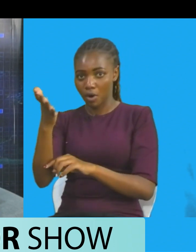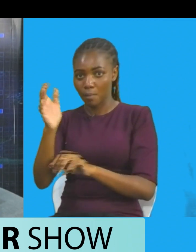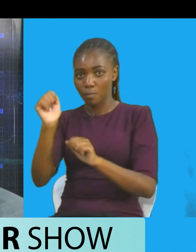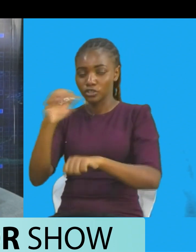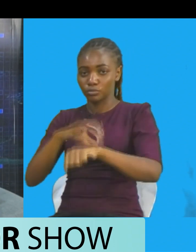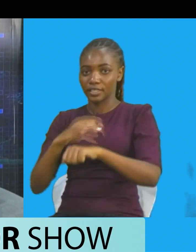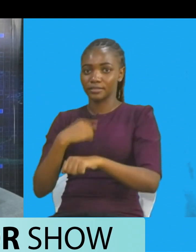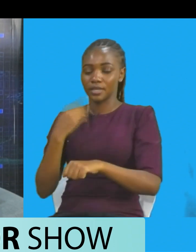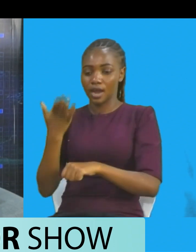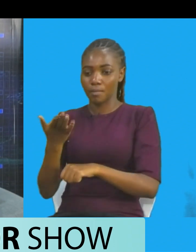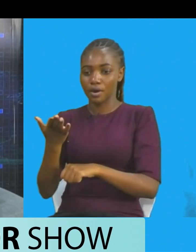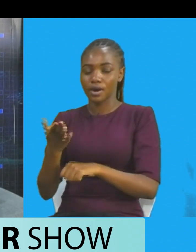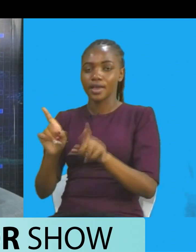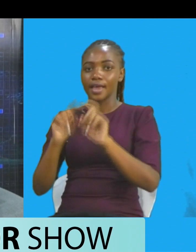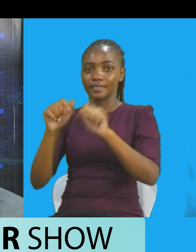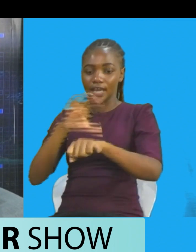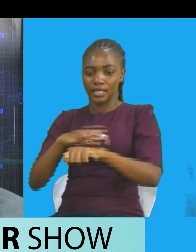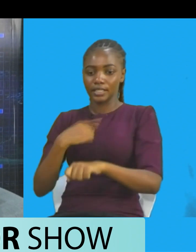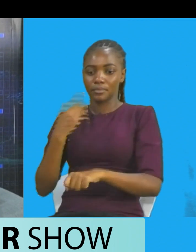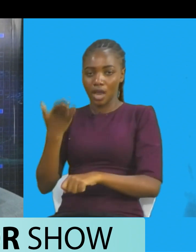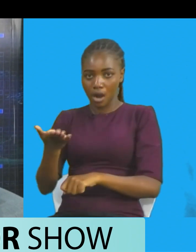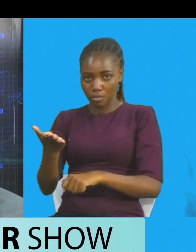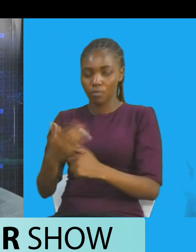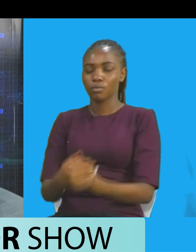contact me through those, and they can always get me.